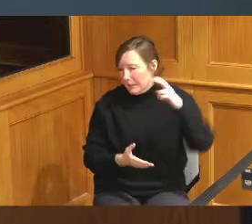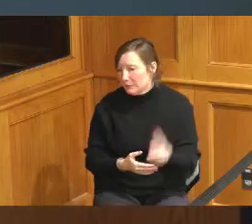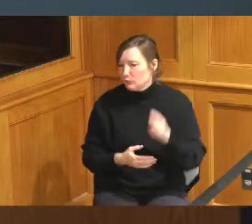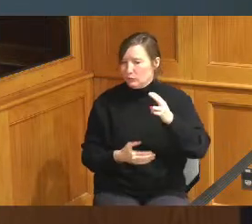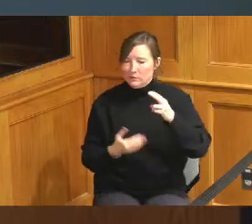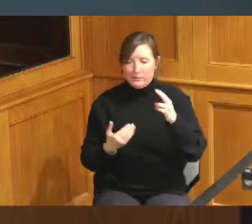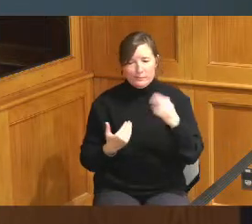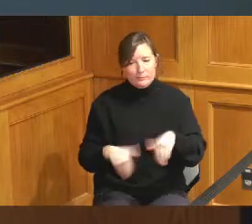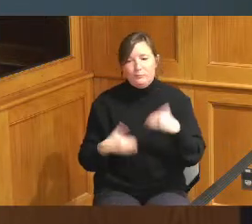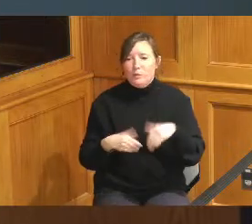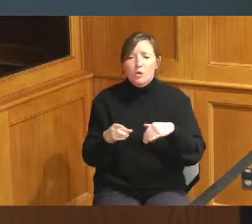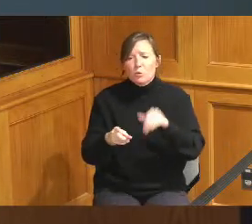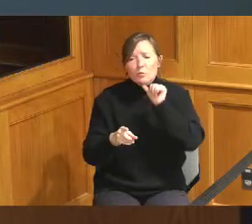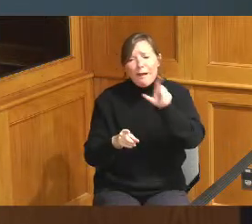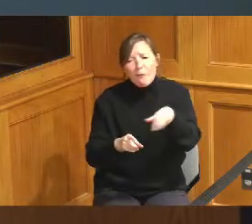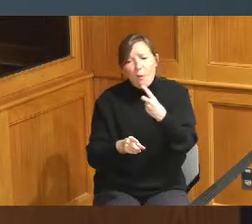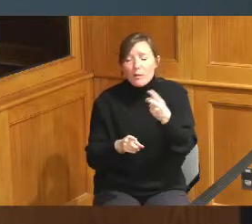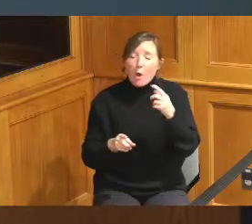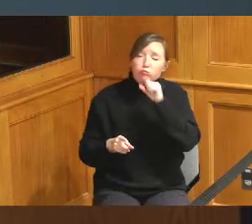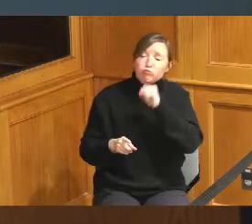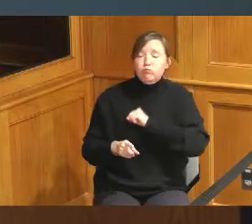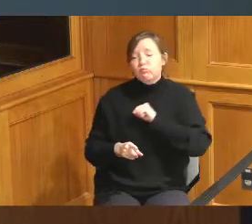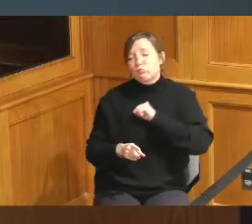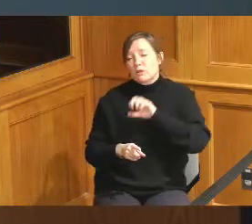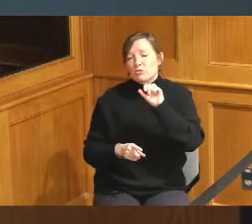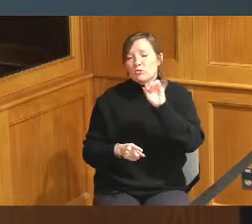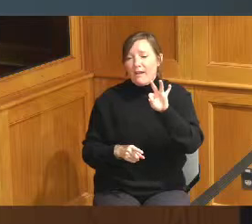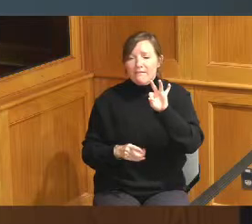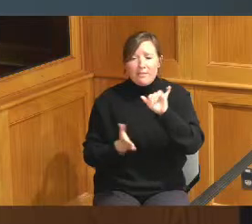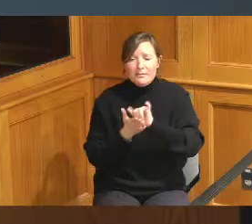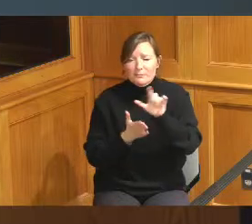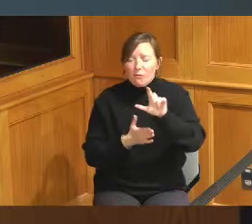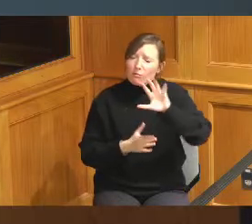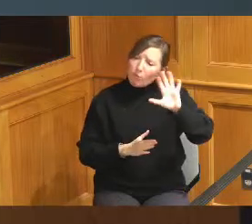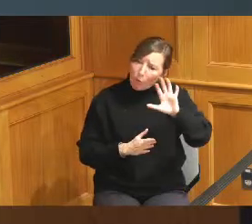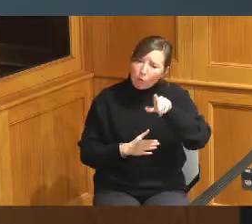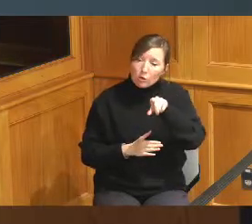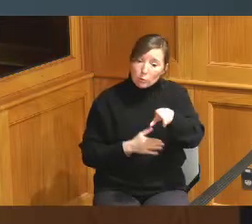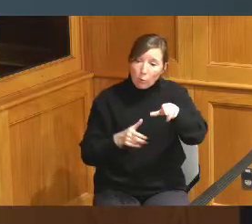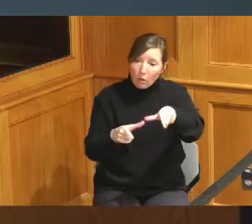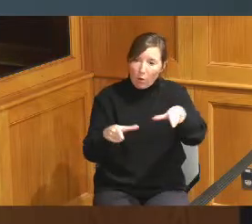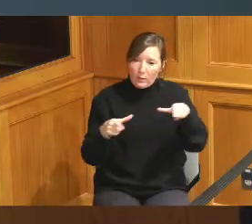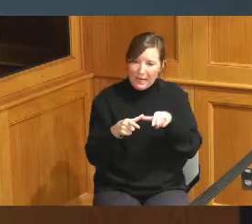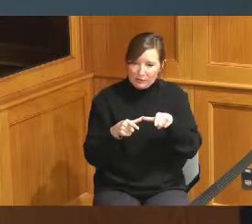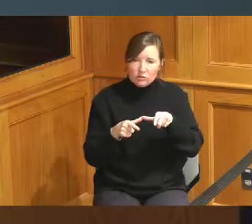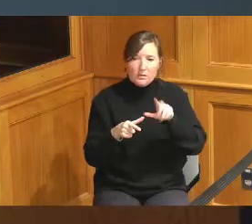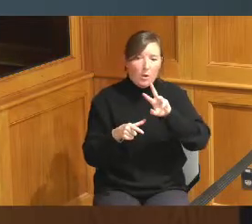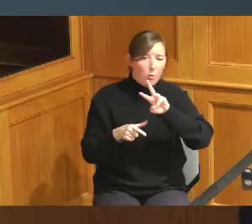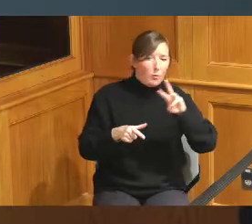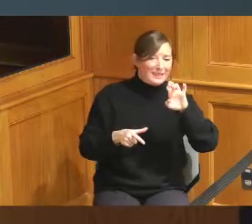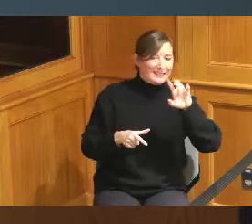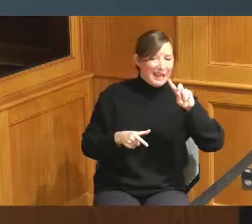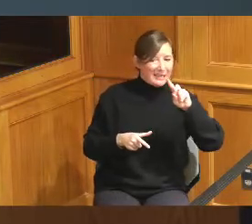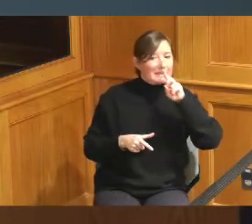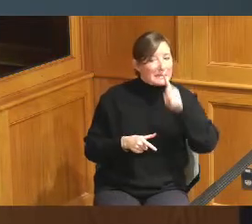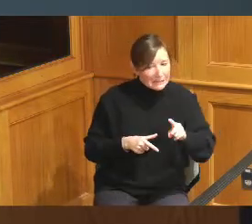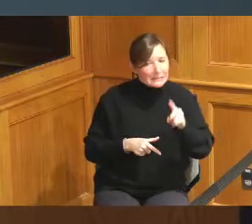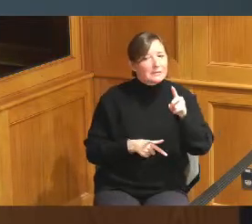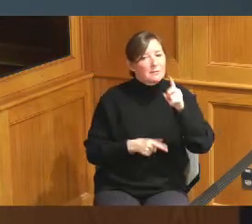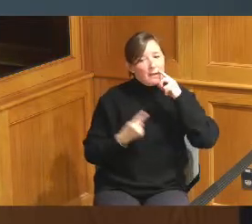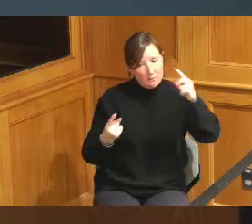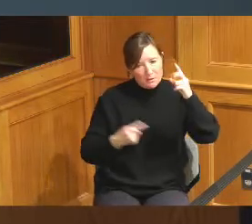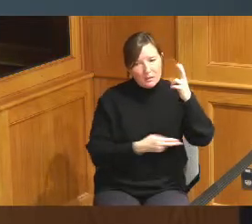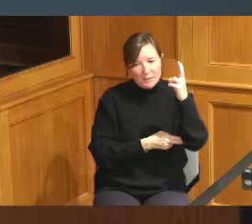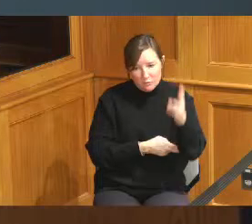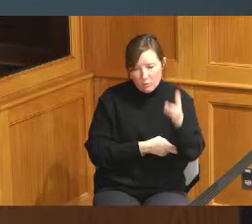just a chef. You have a historical location in the West End, with murals